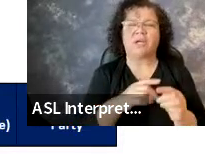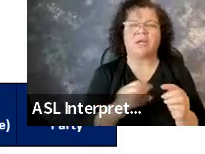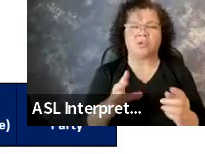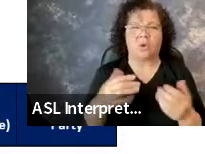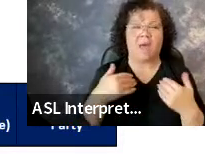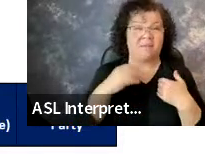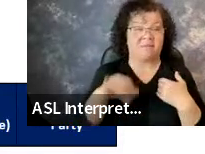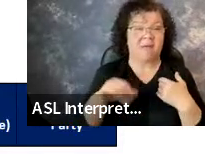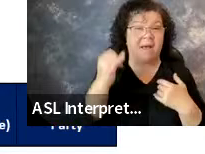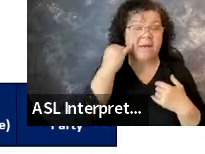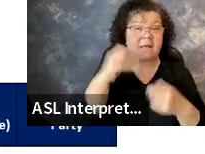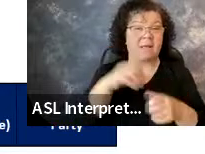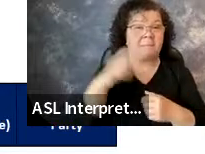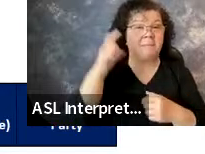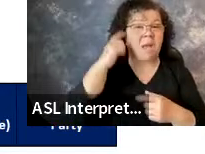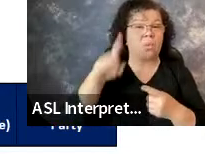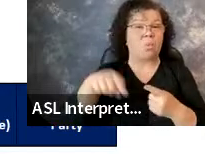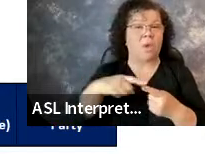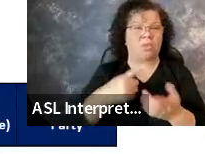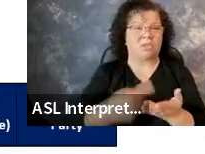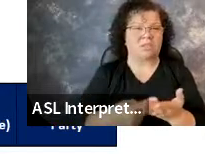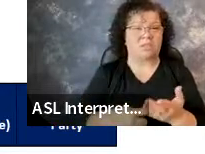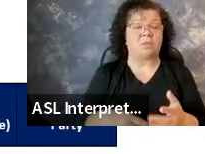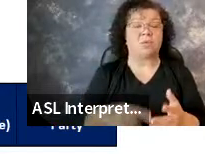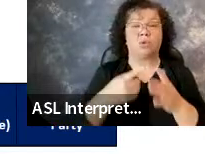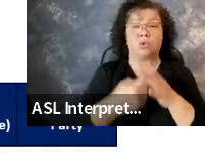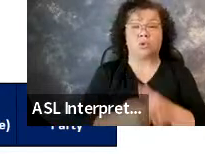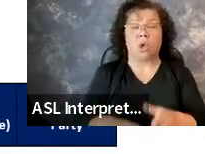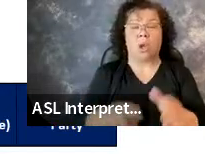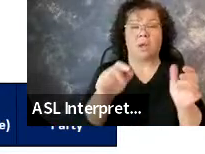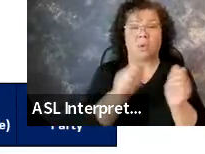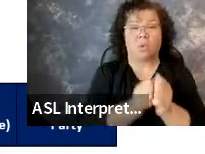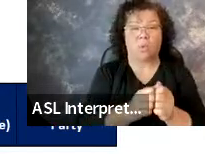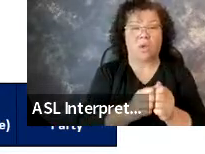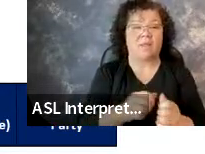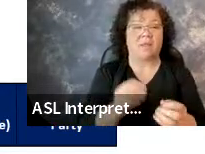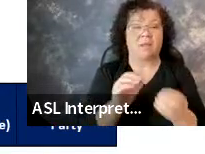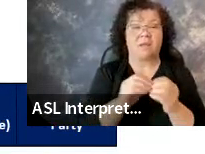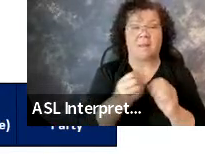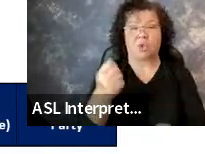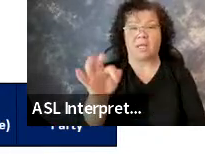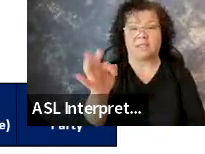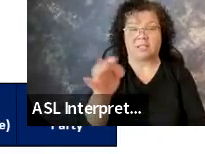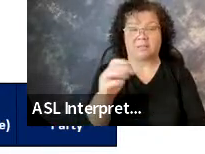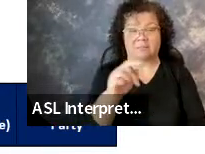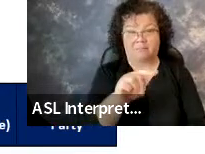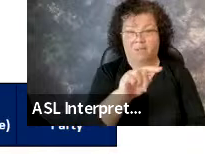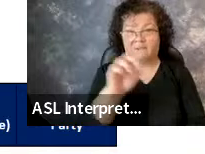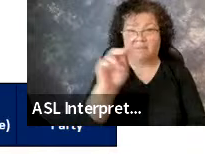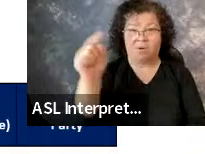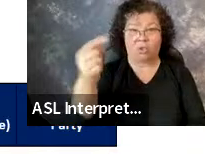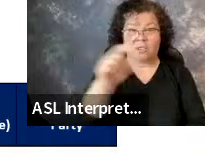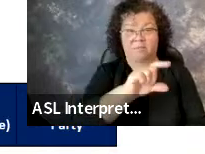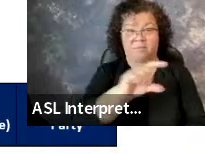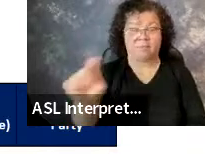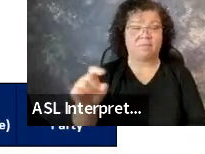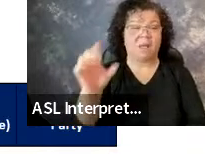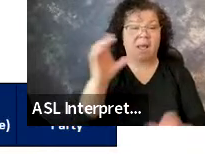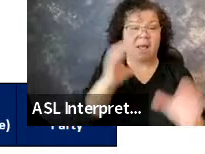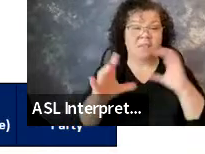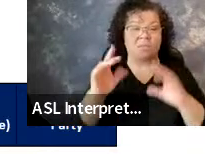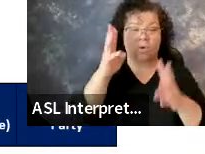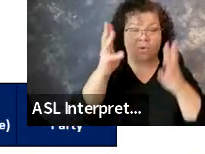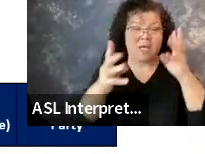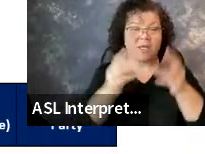these. So we will start with number 19, which is explore creative solutions